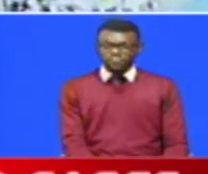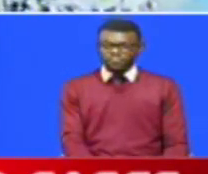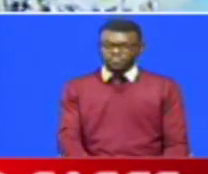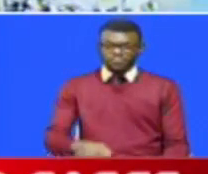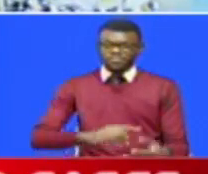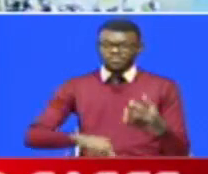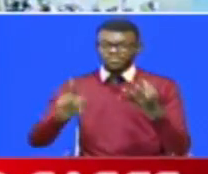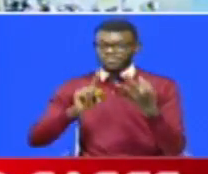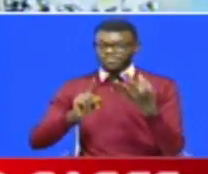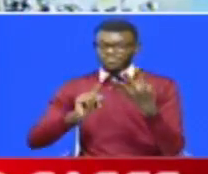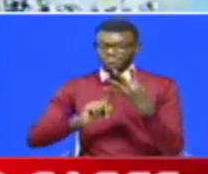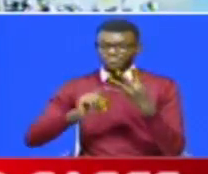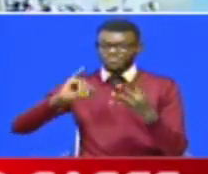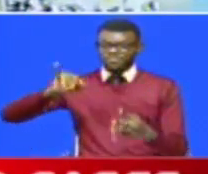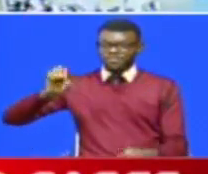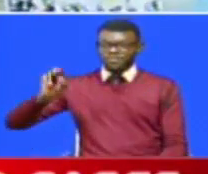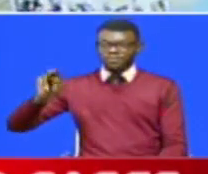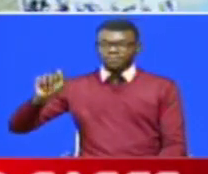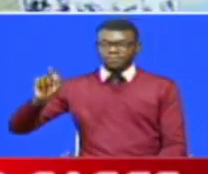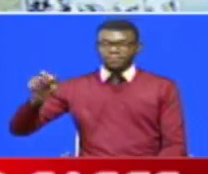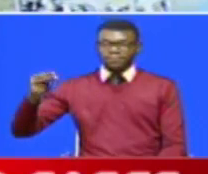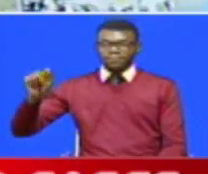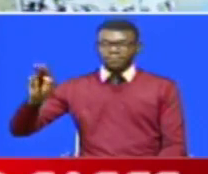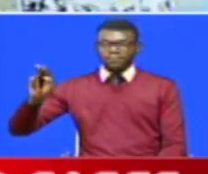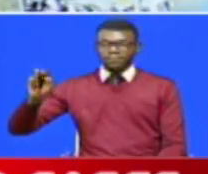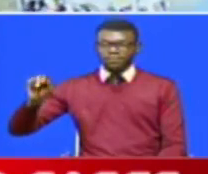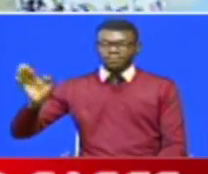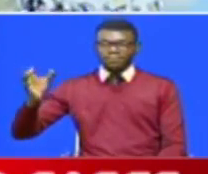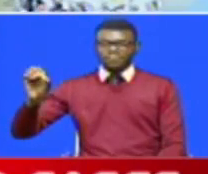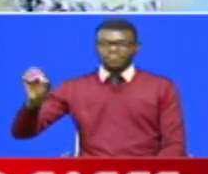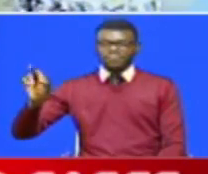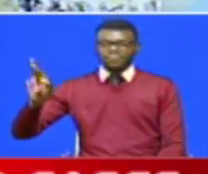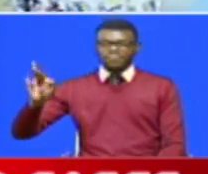Jonathan Orida. Jonathan, where are you?